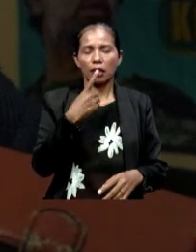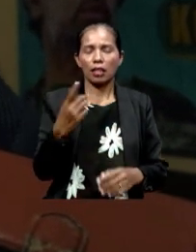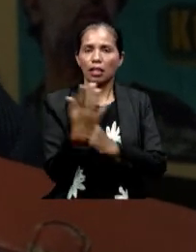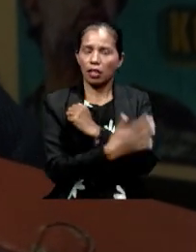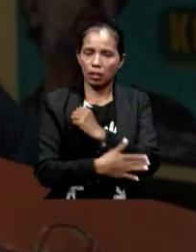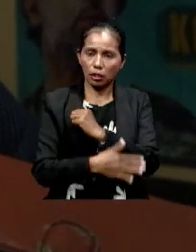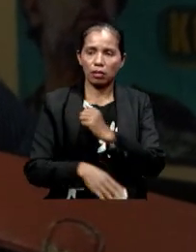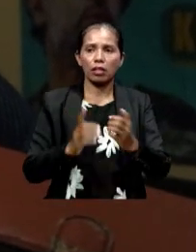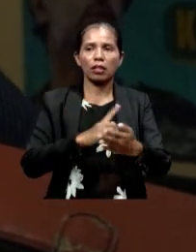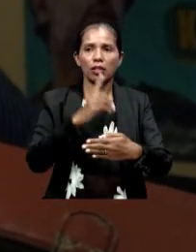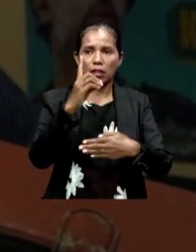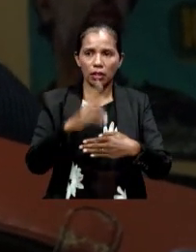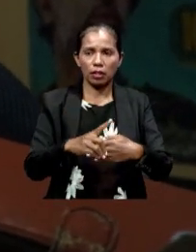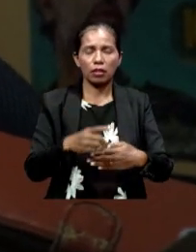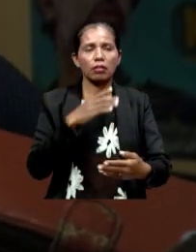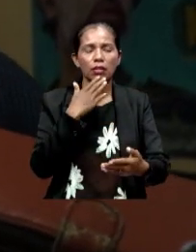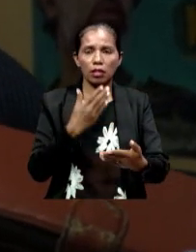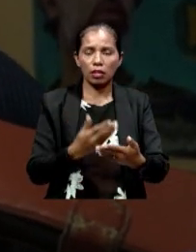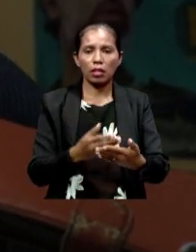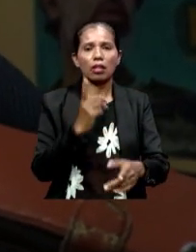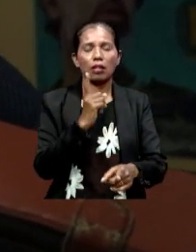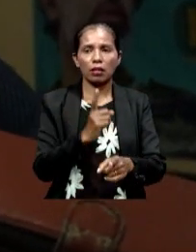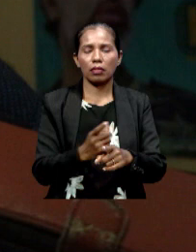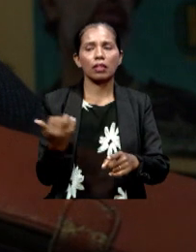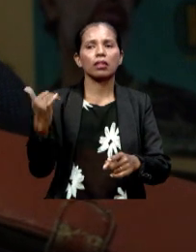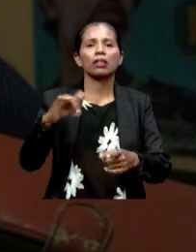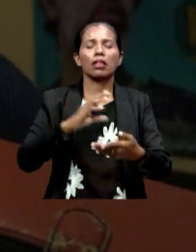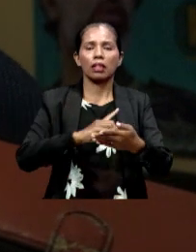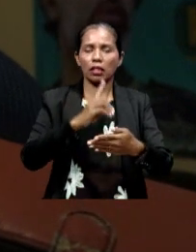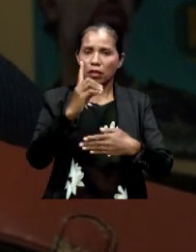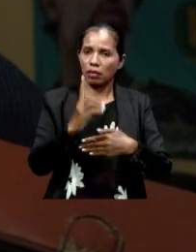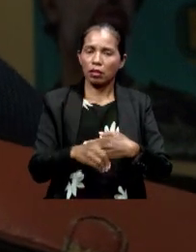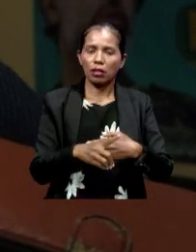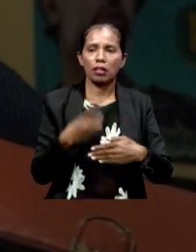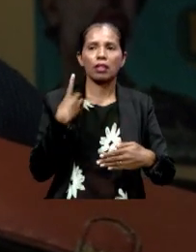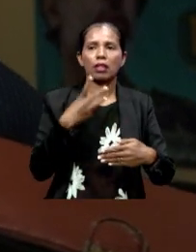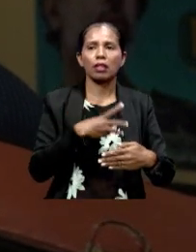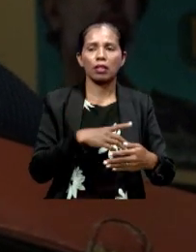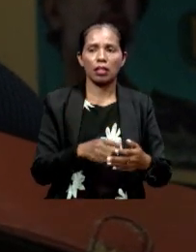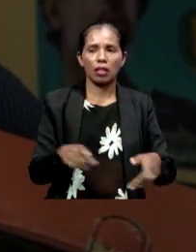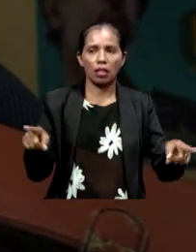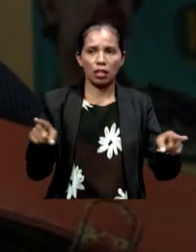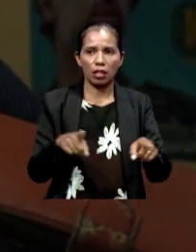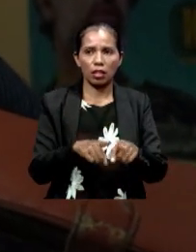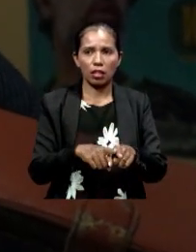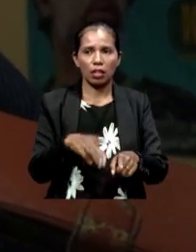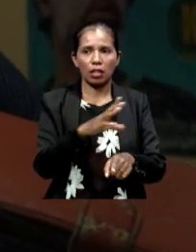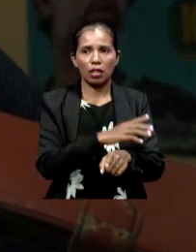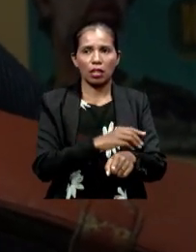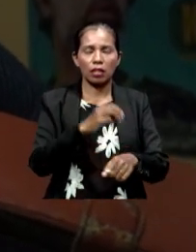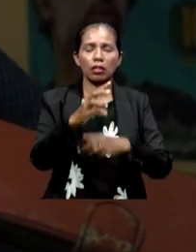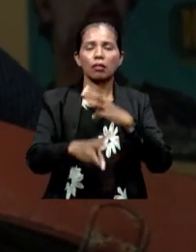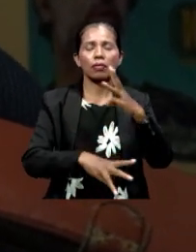ka adiantado teve se nia desenvolvimento ne ita saya ne sania aquarium de mundial